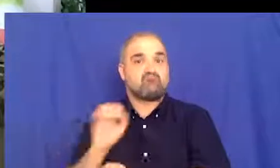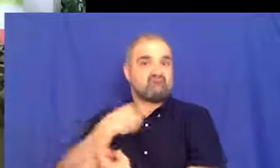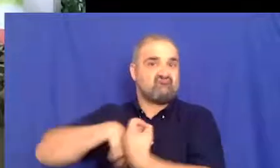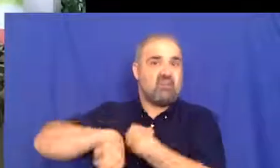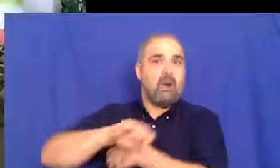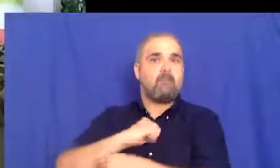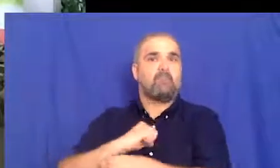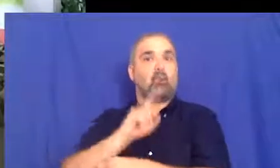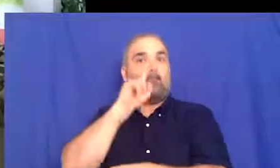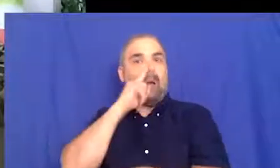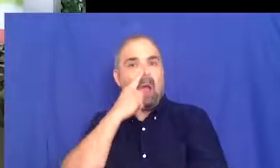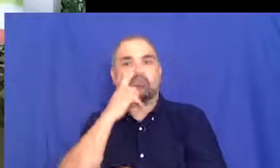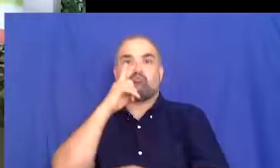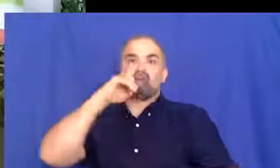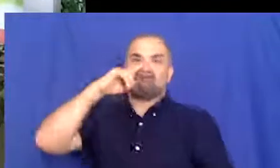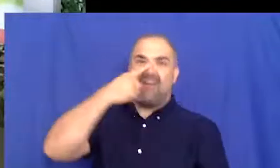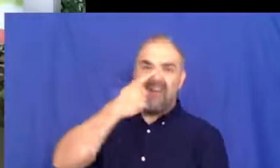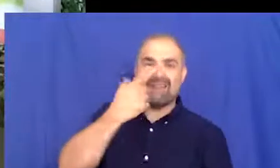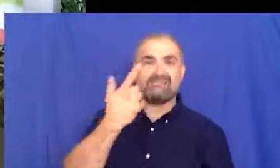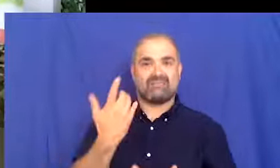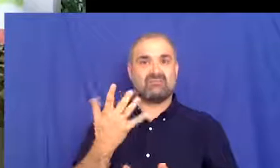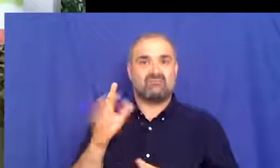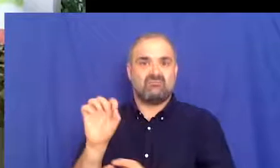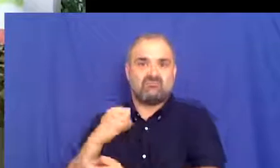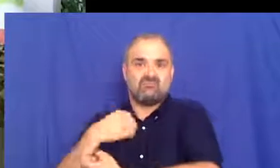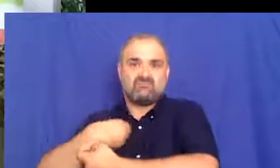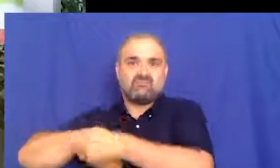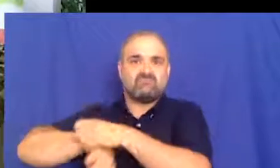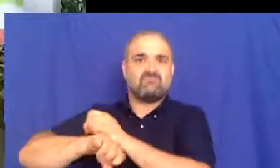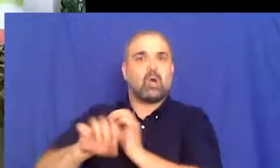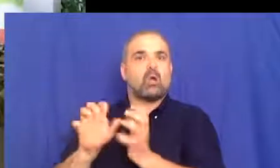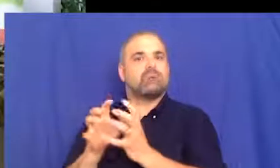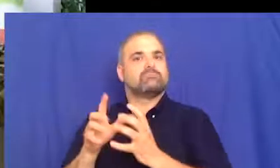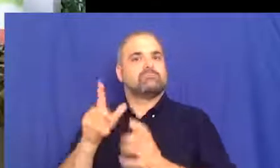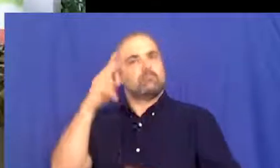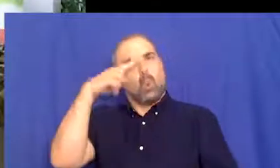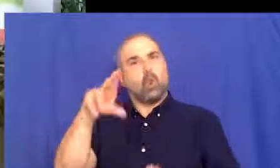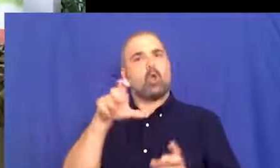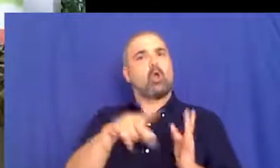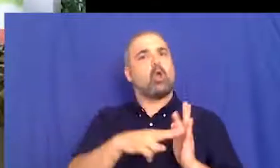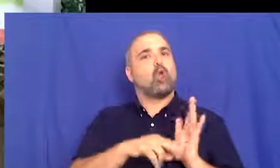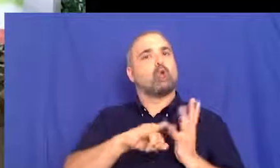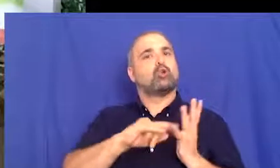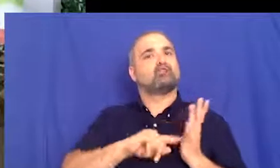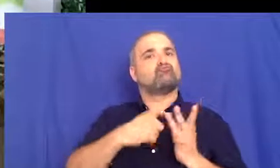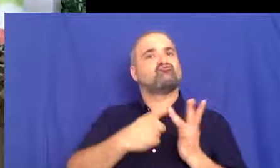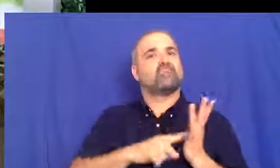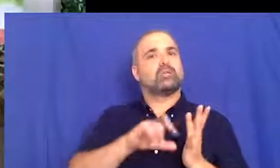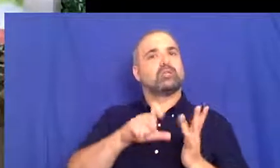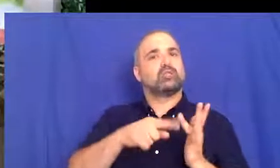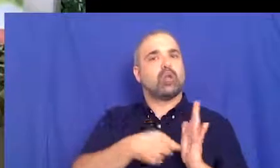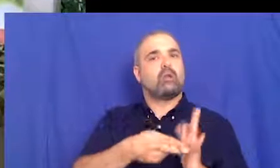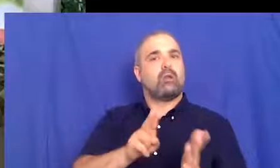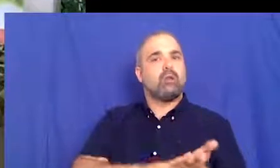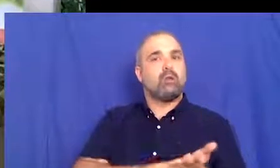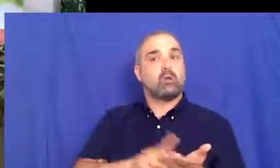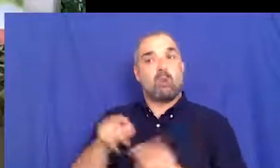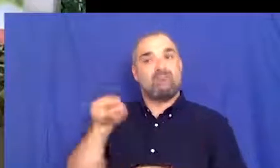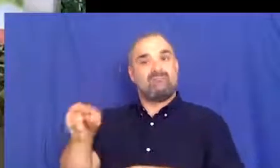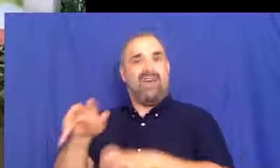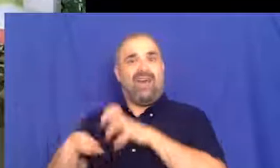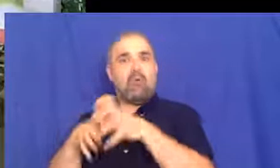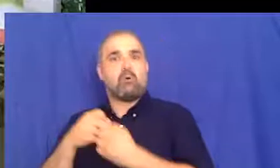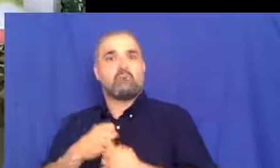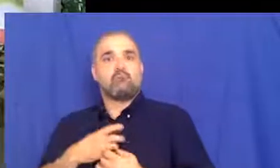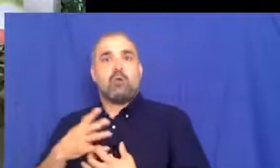a mouse or a rat or a small bird, is via what we call constriction. And what we mean by that is that every time the